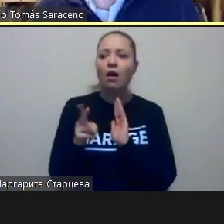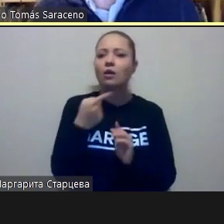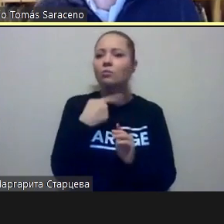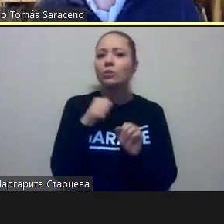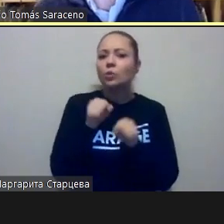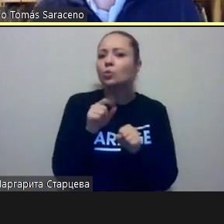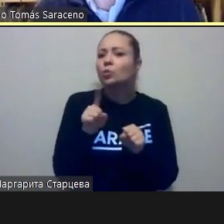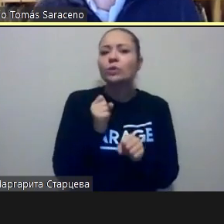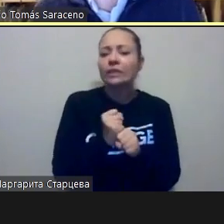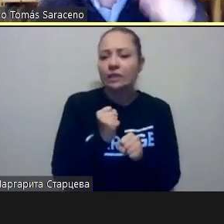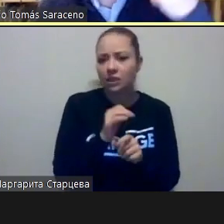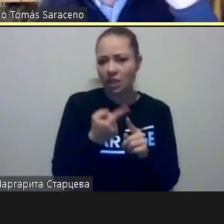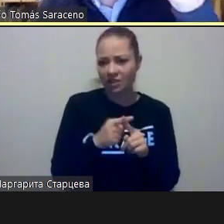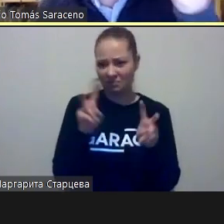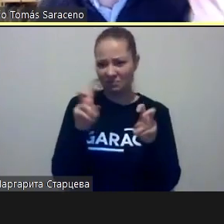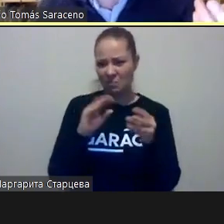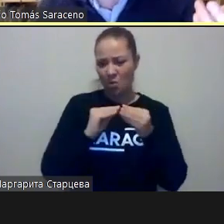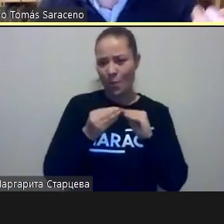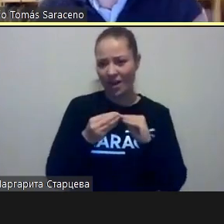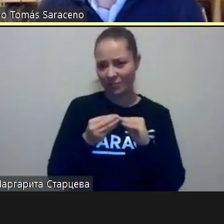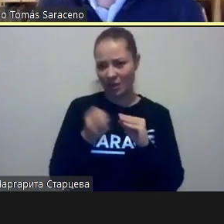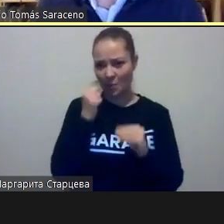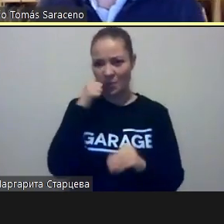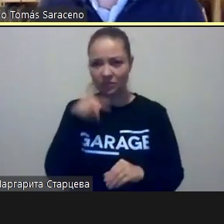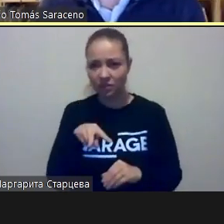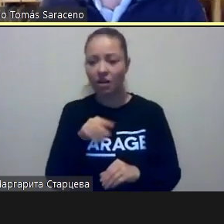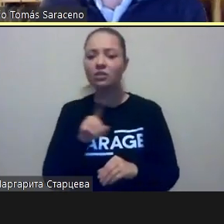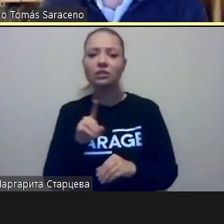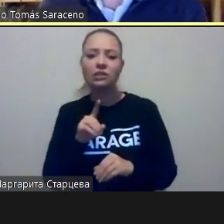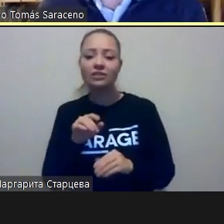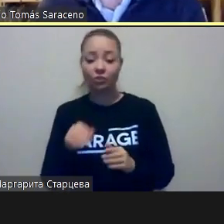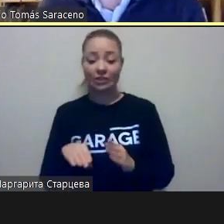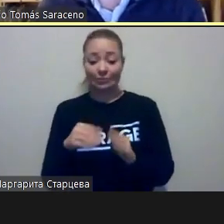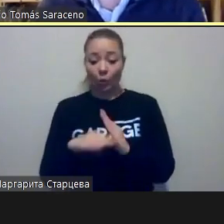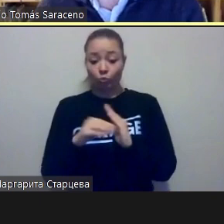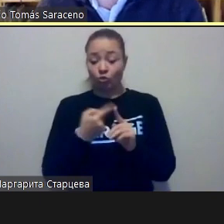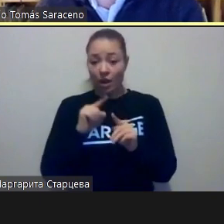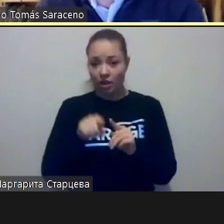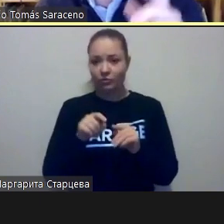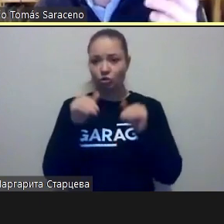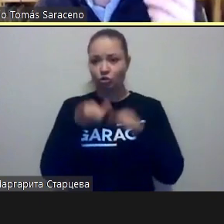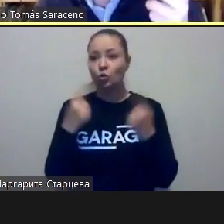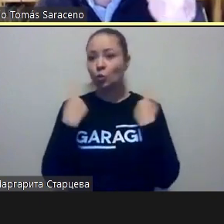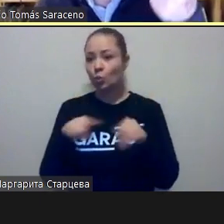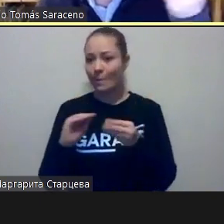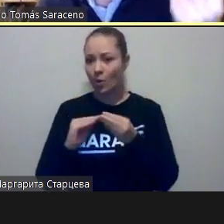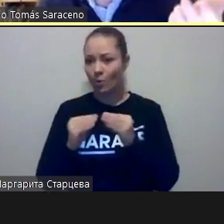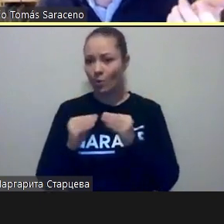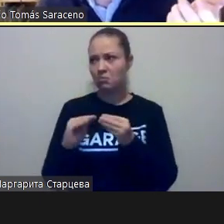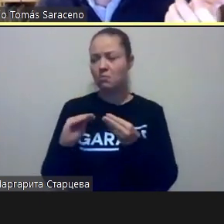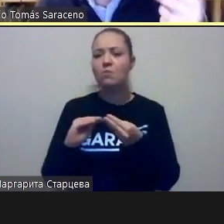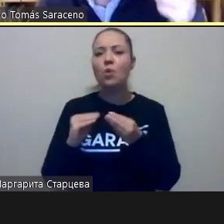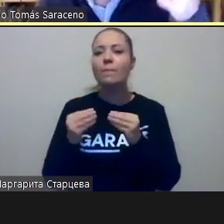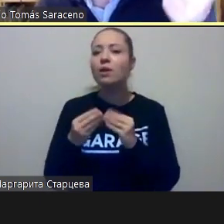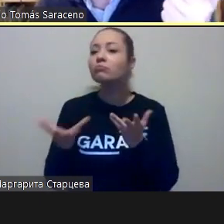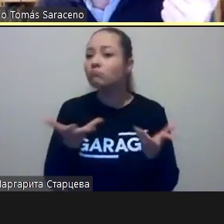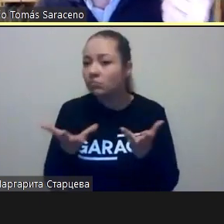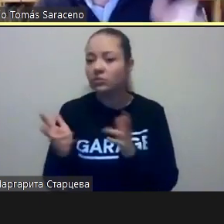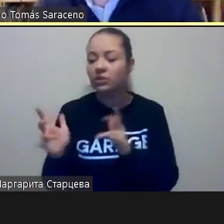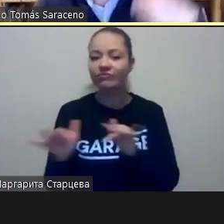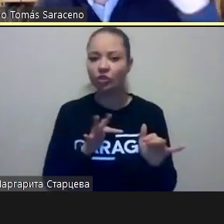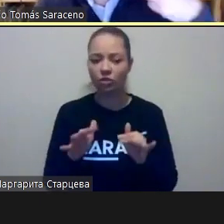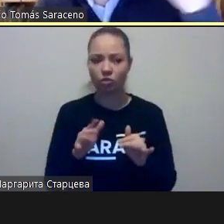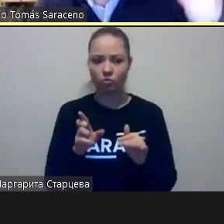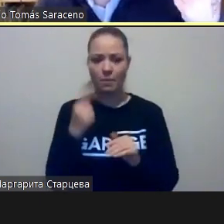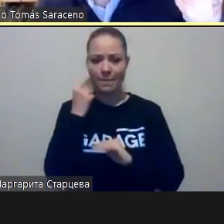of also moving and how we could move possibly with something which is so damaging, or what if the plastic have a different lifespan,